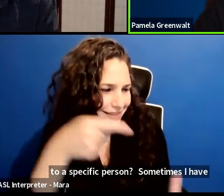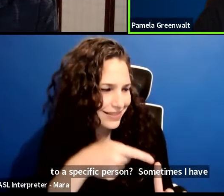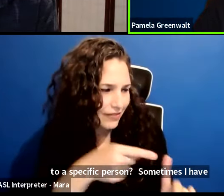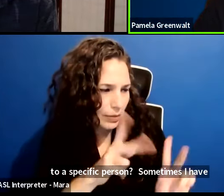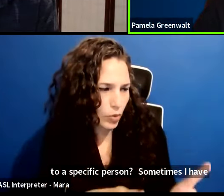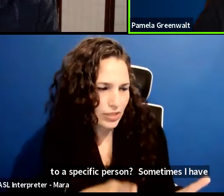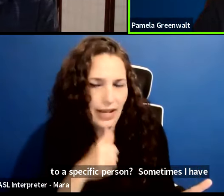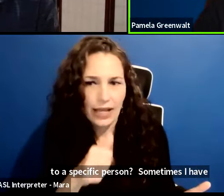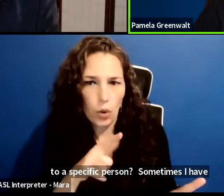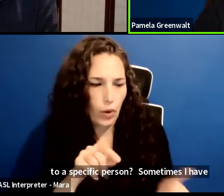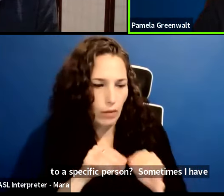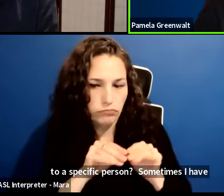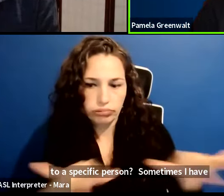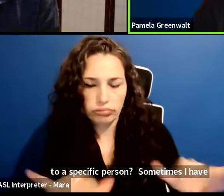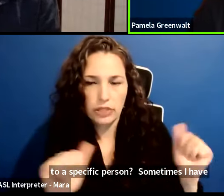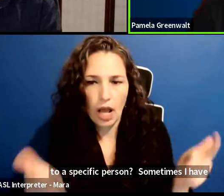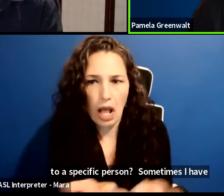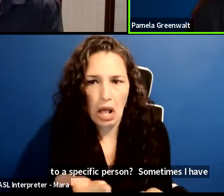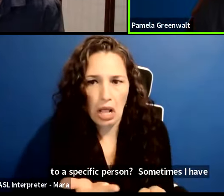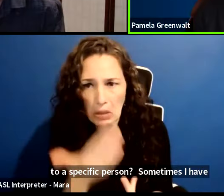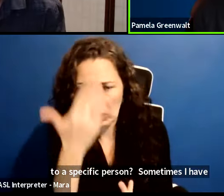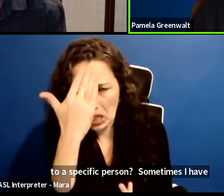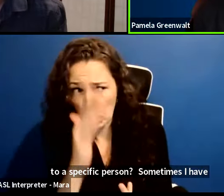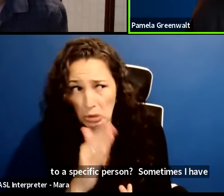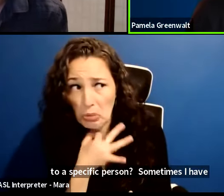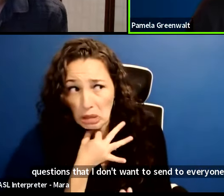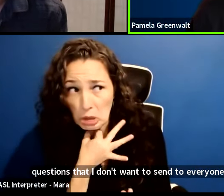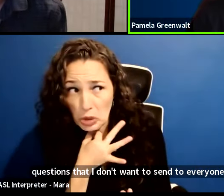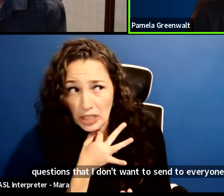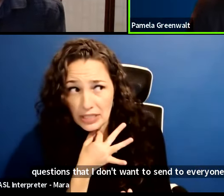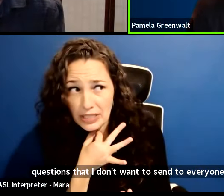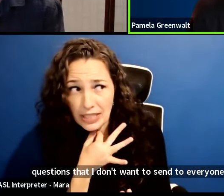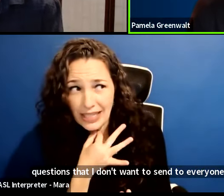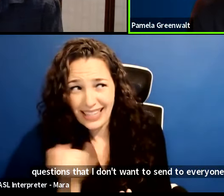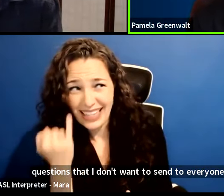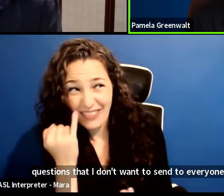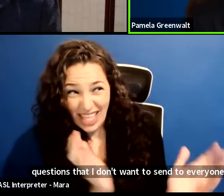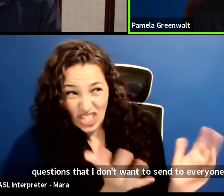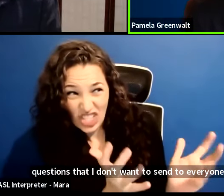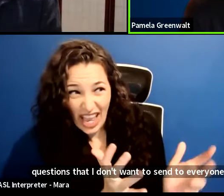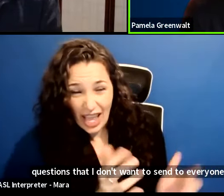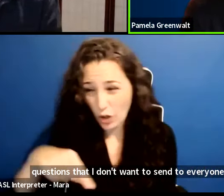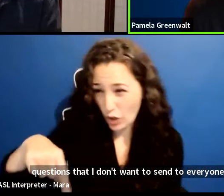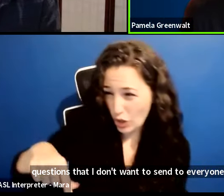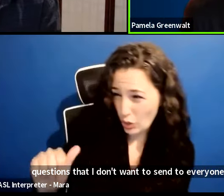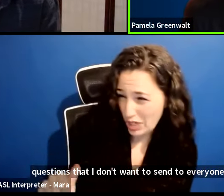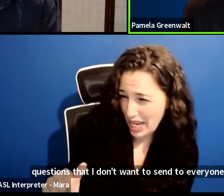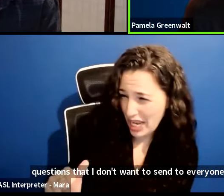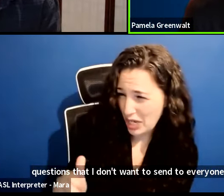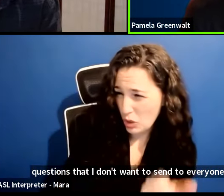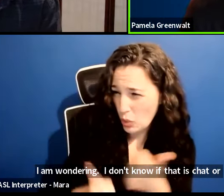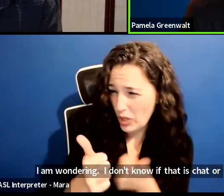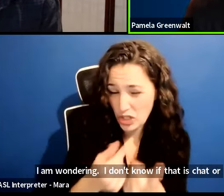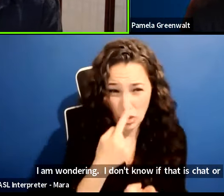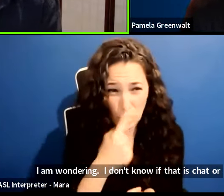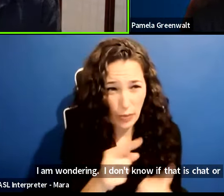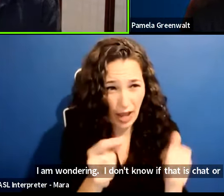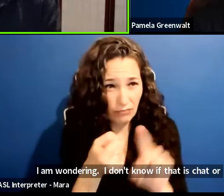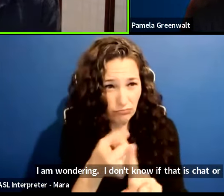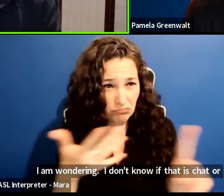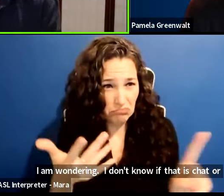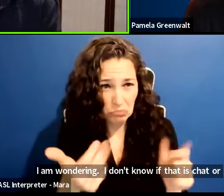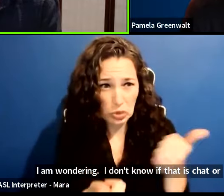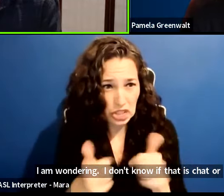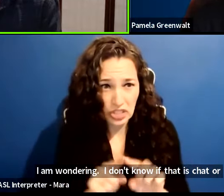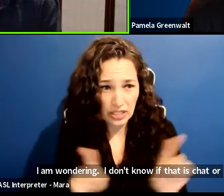everyone. I'm wondering, I don't know, it's not clear to me if that's chat or Q&A, but perhaps you can differentiate. That sounds